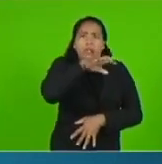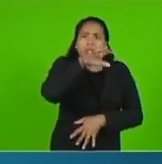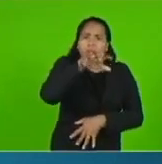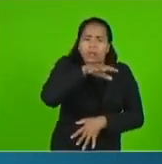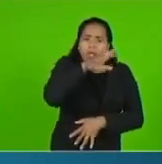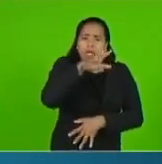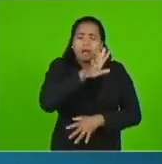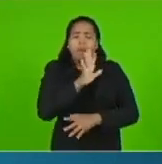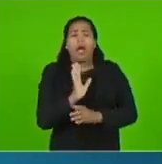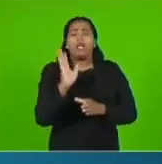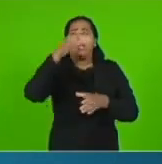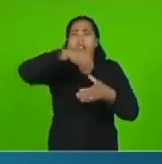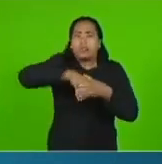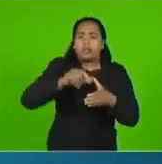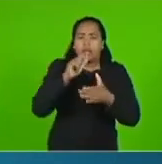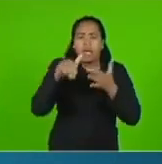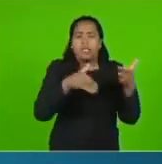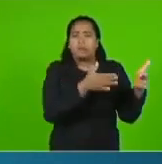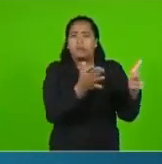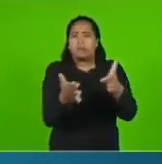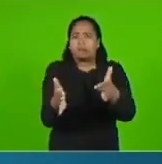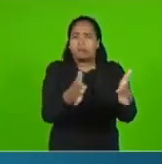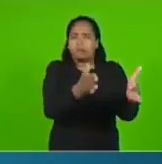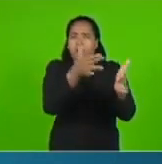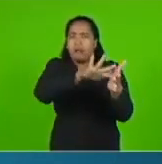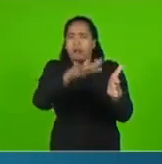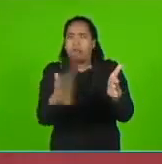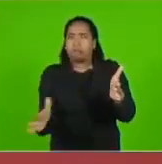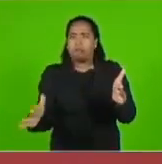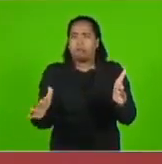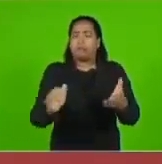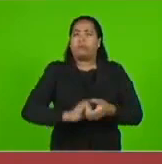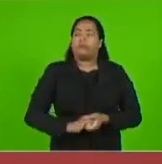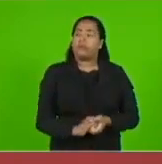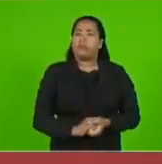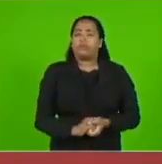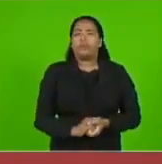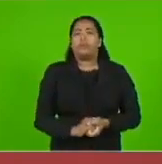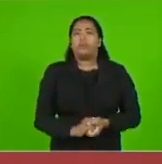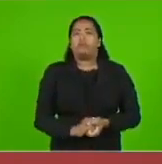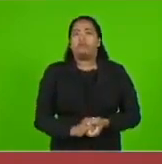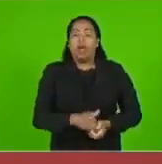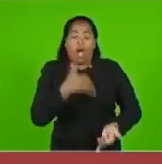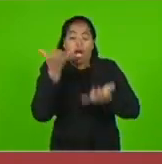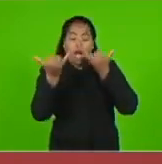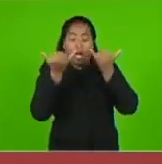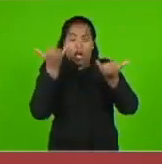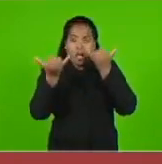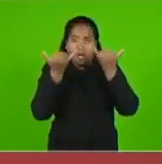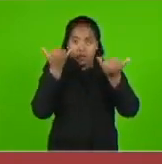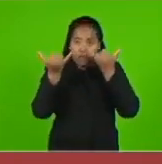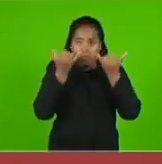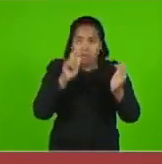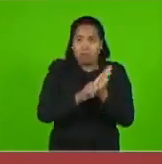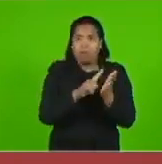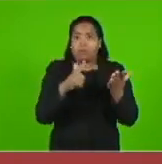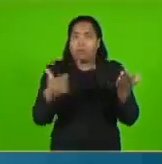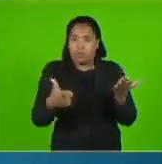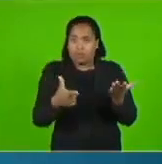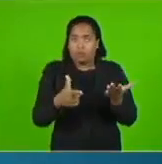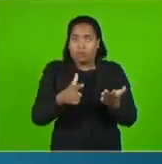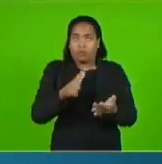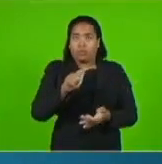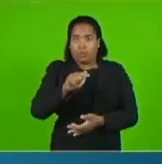of the ships were destroyed. So Revelations 8:9. See here, the cover of